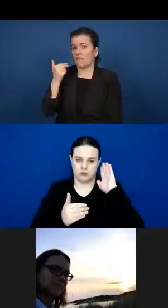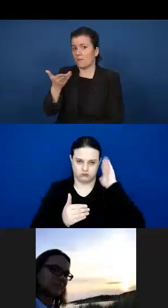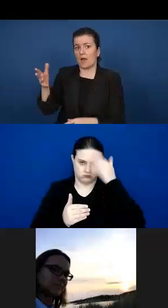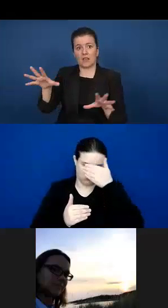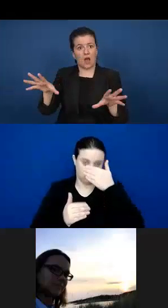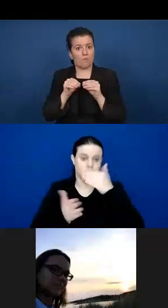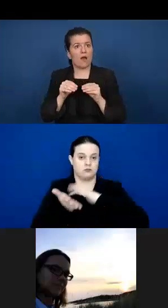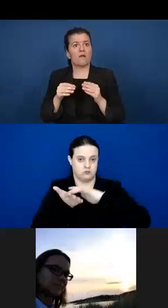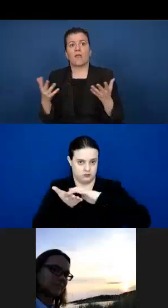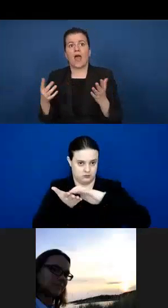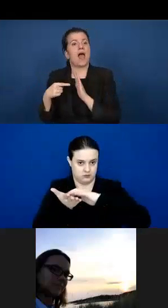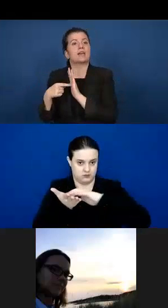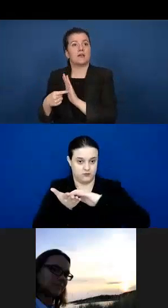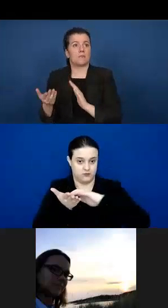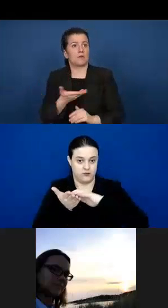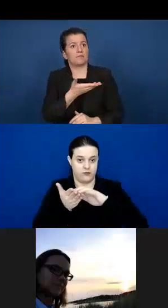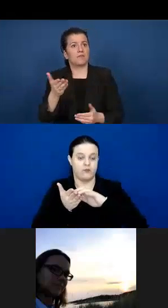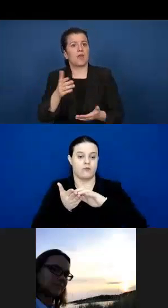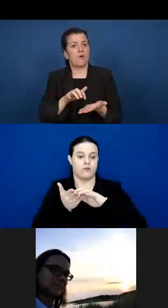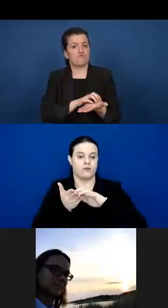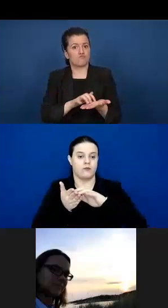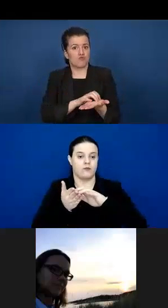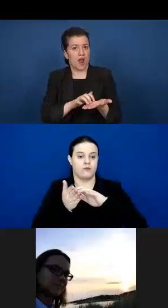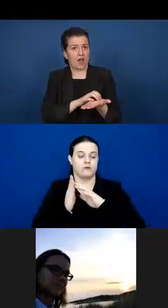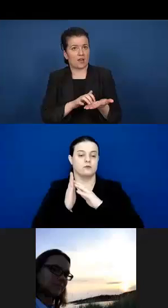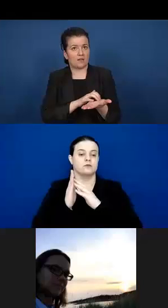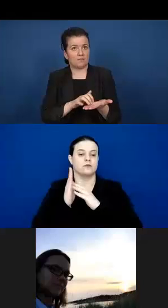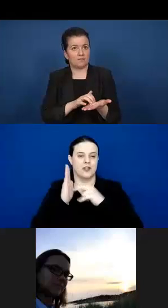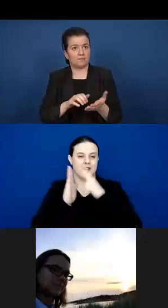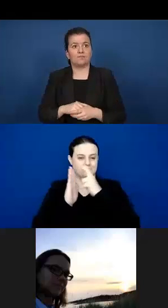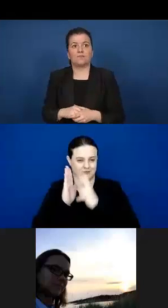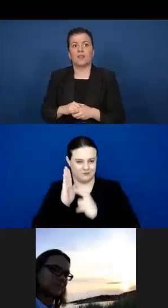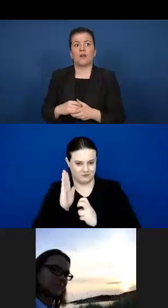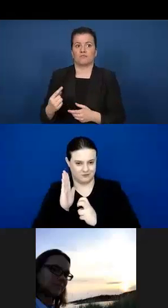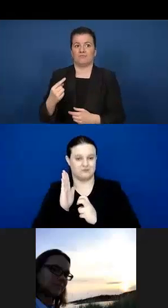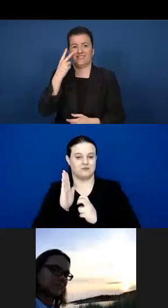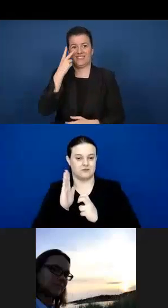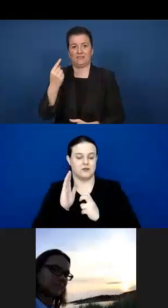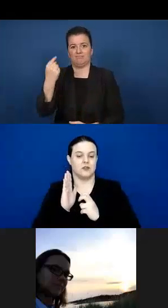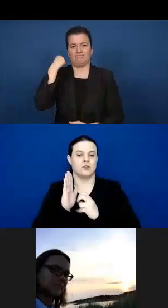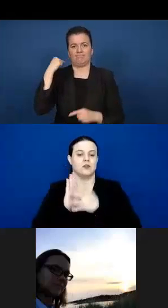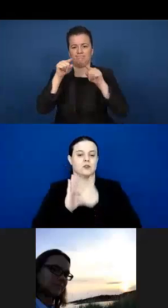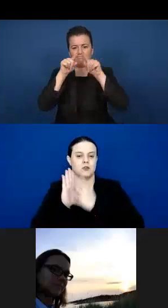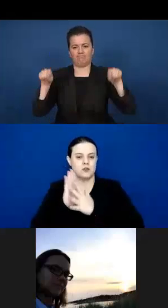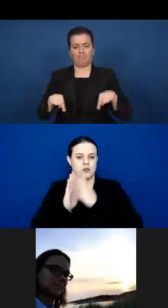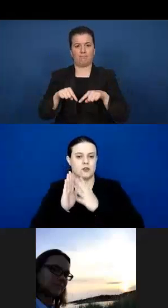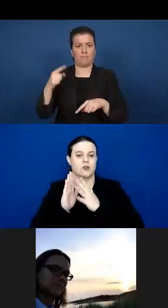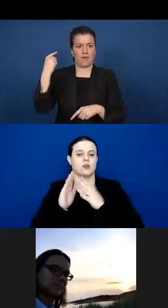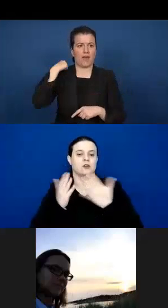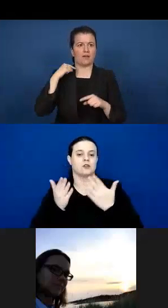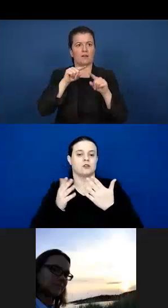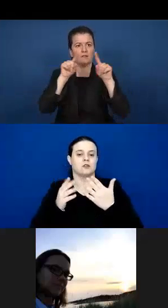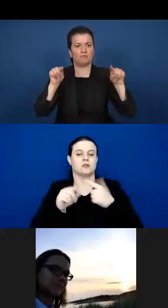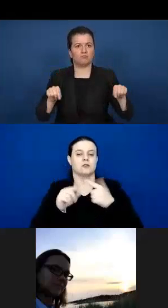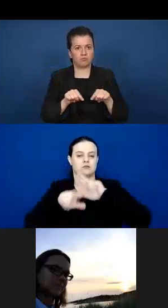include braille, top left, haptic signals, bottom left, pictograms, top